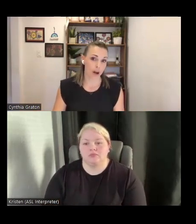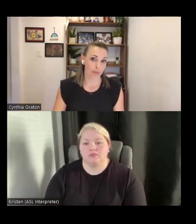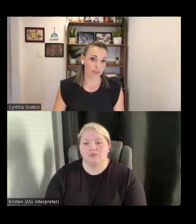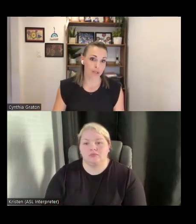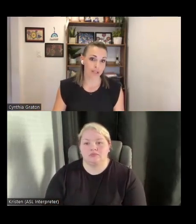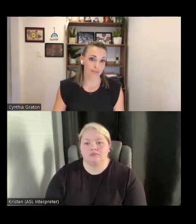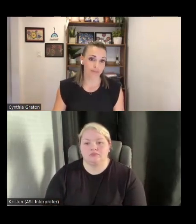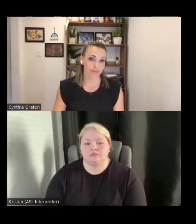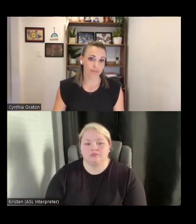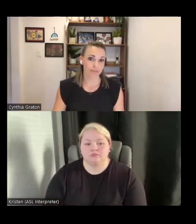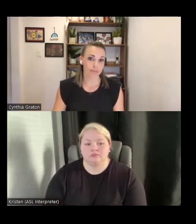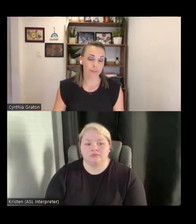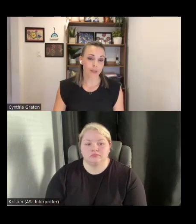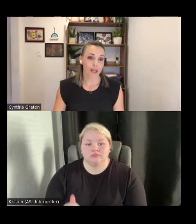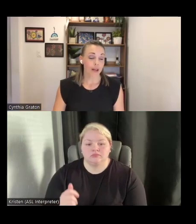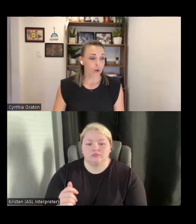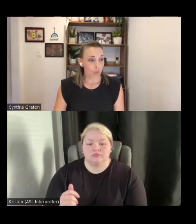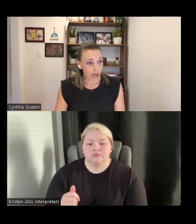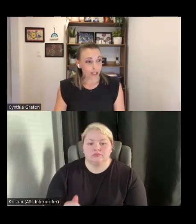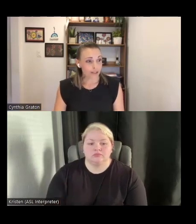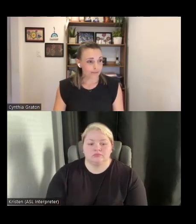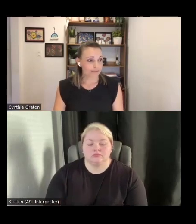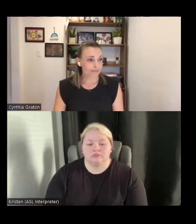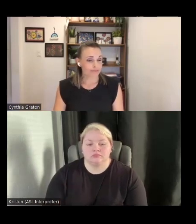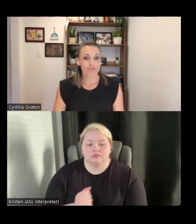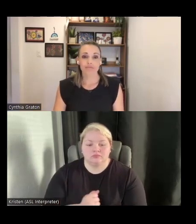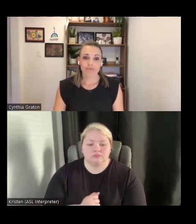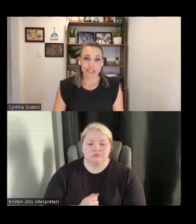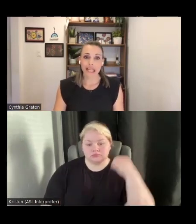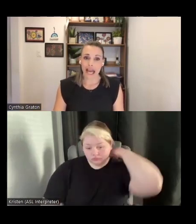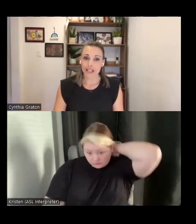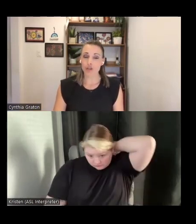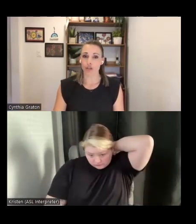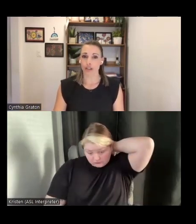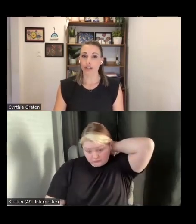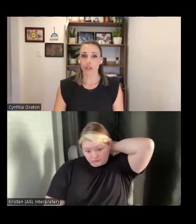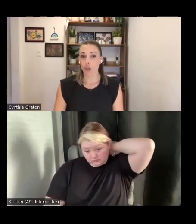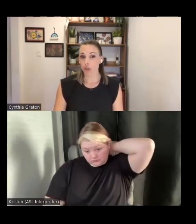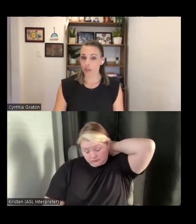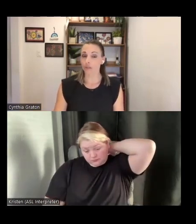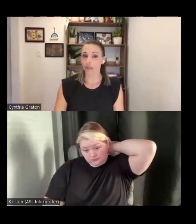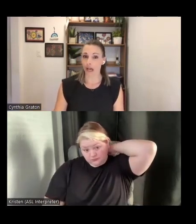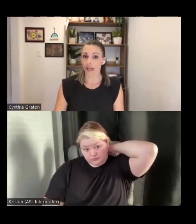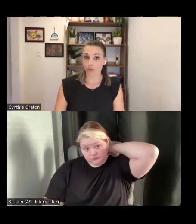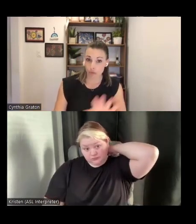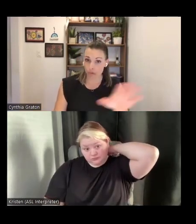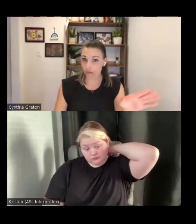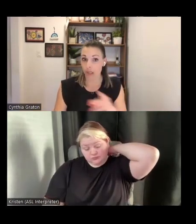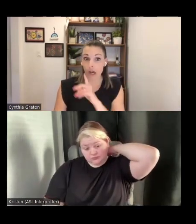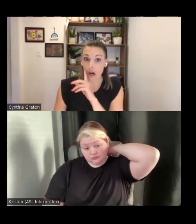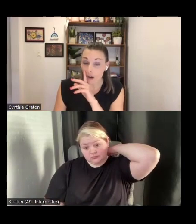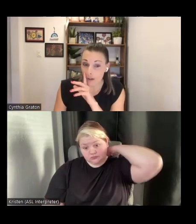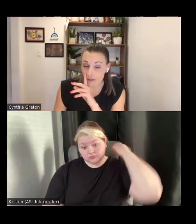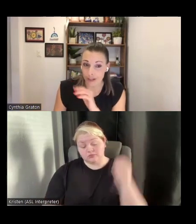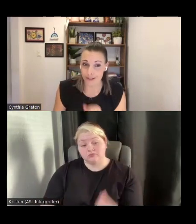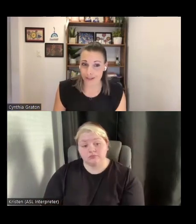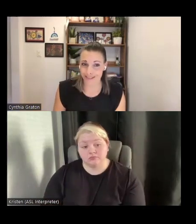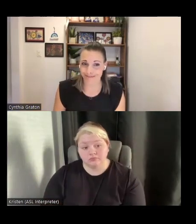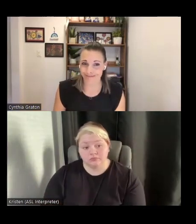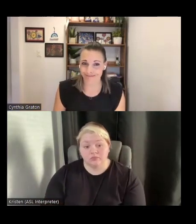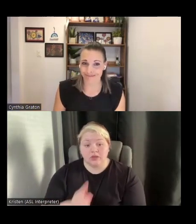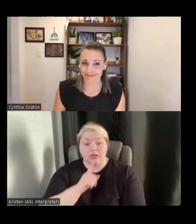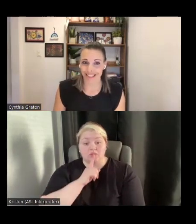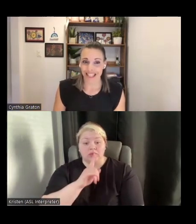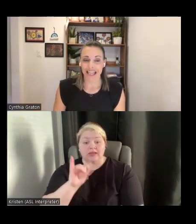managing problems? Well, the answer could be applied to all of